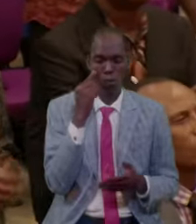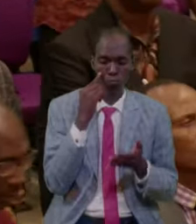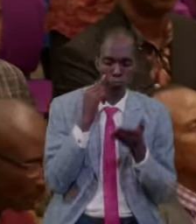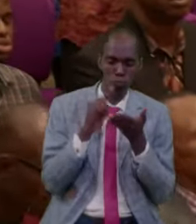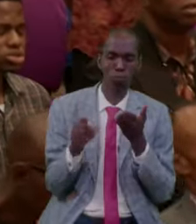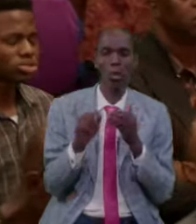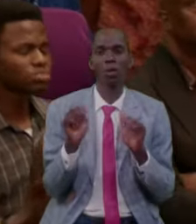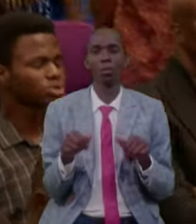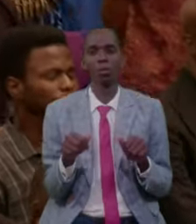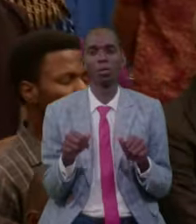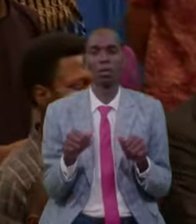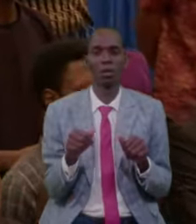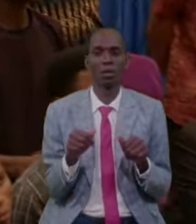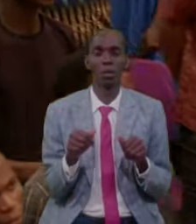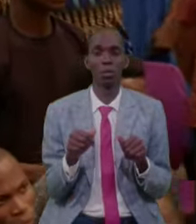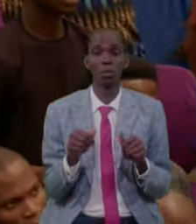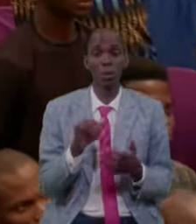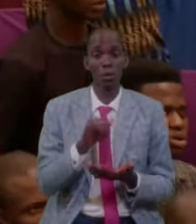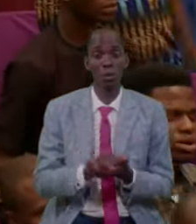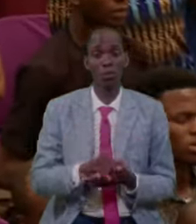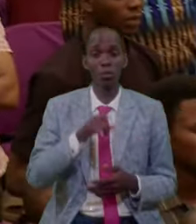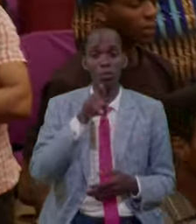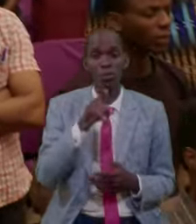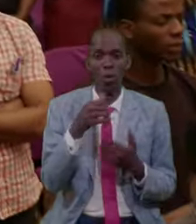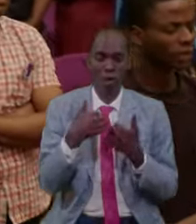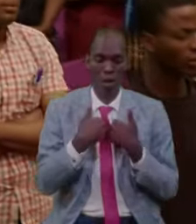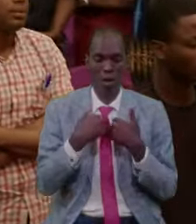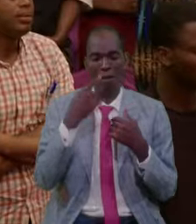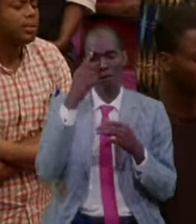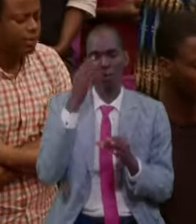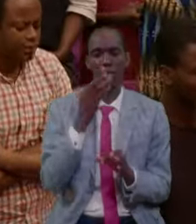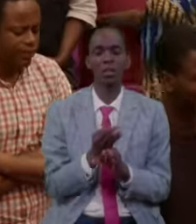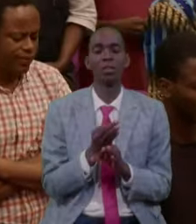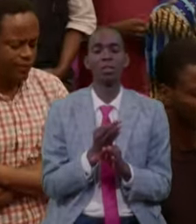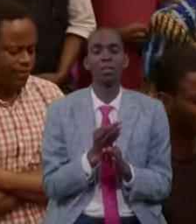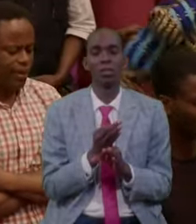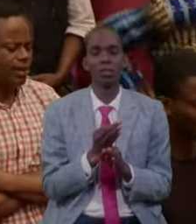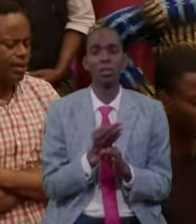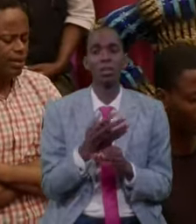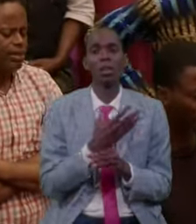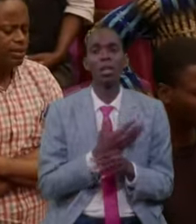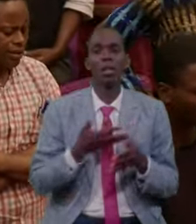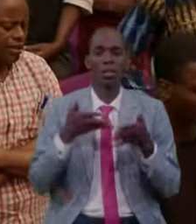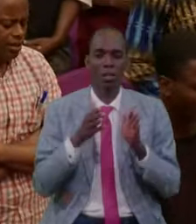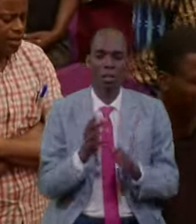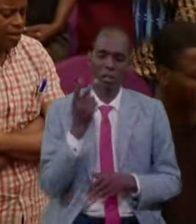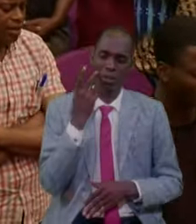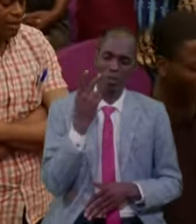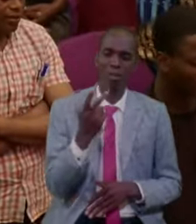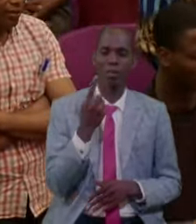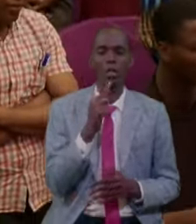observable that you have faith. And let's see the